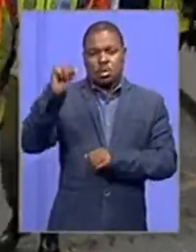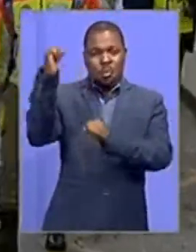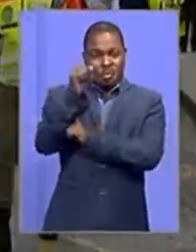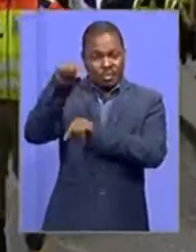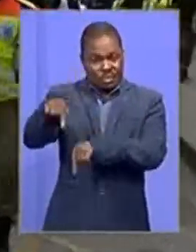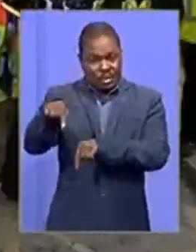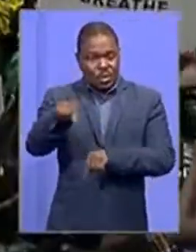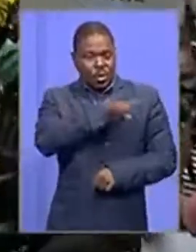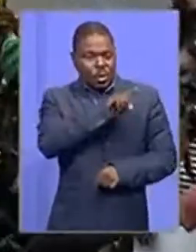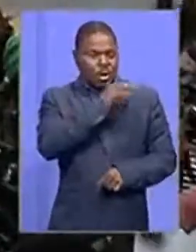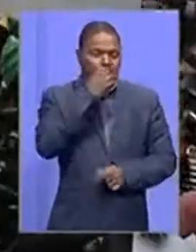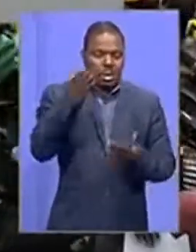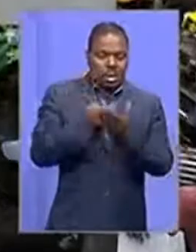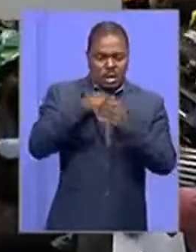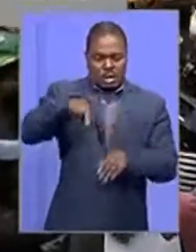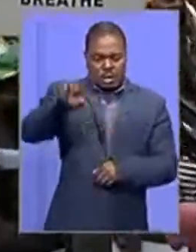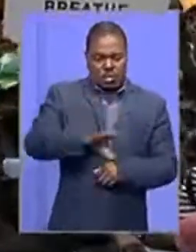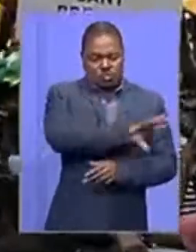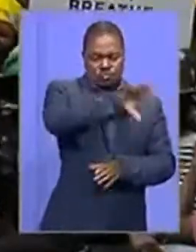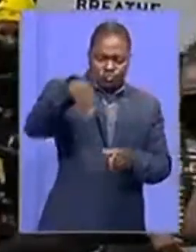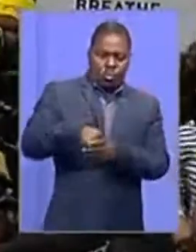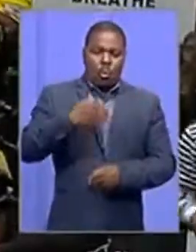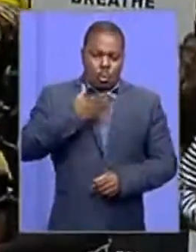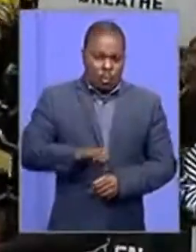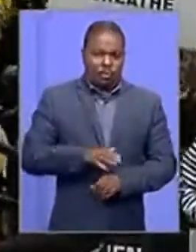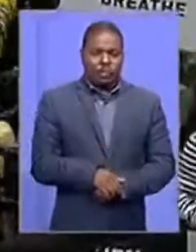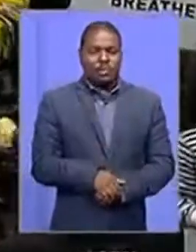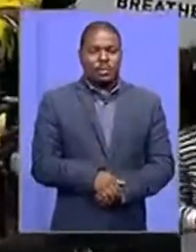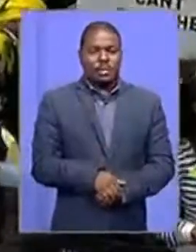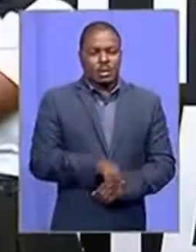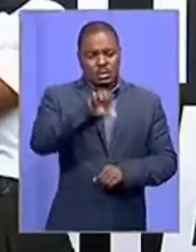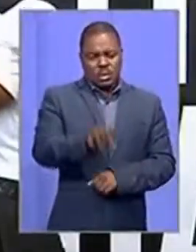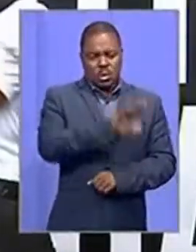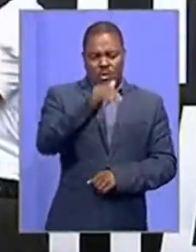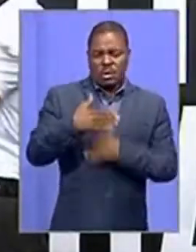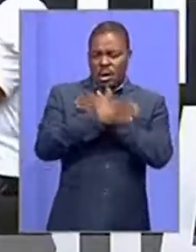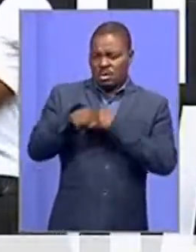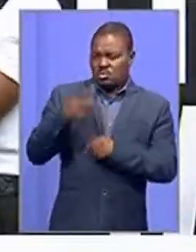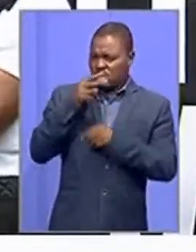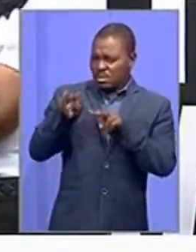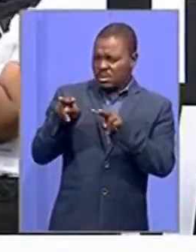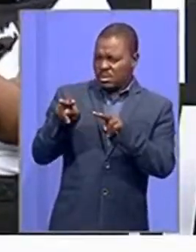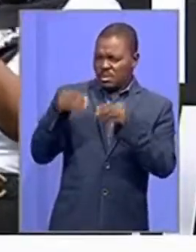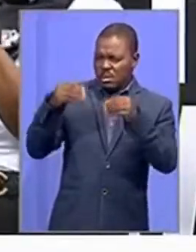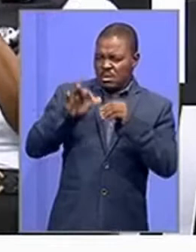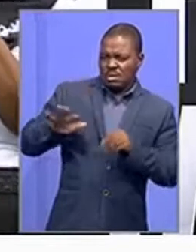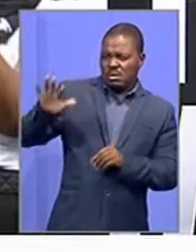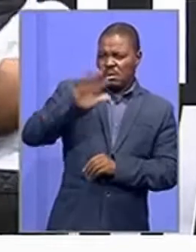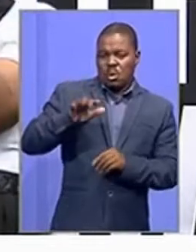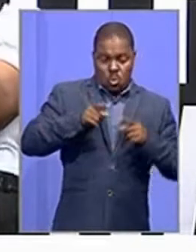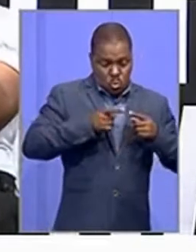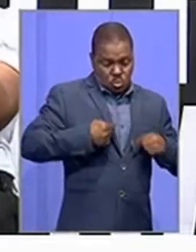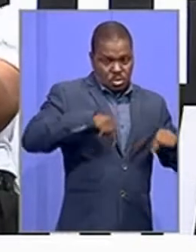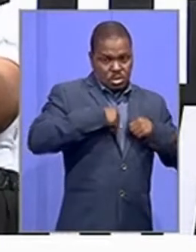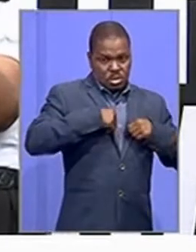ho kenyelletswa moruong wa naha. South Africa as a country, when you look at it as a business, we as the